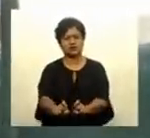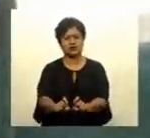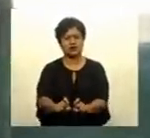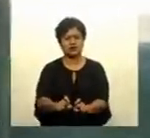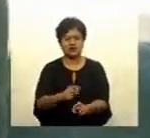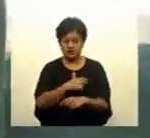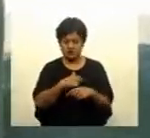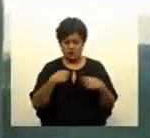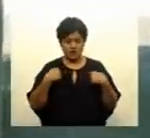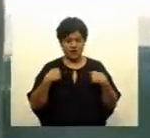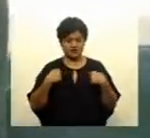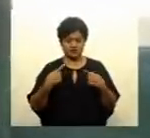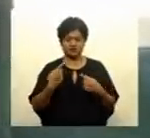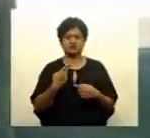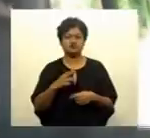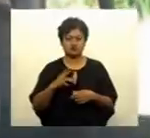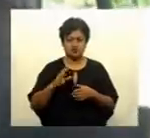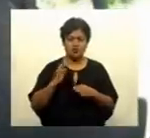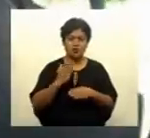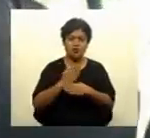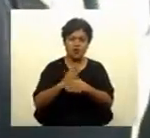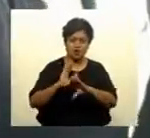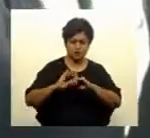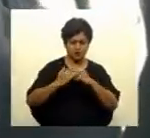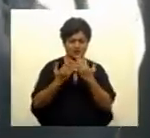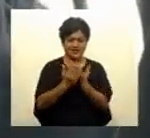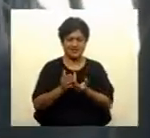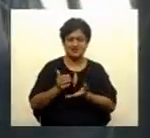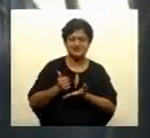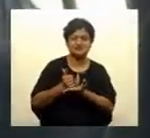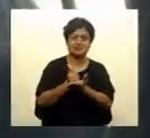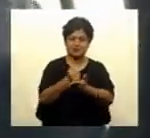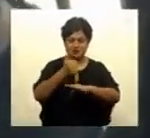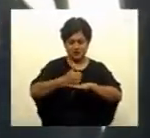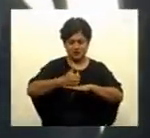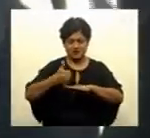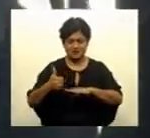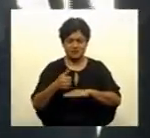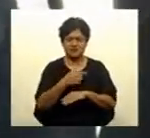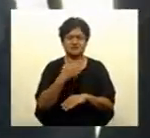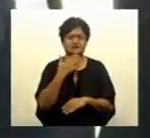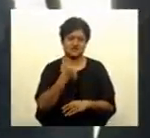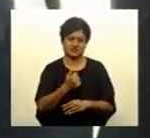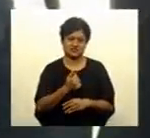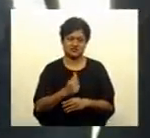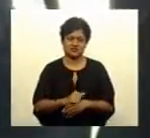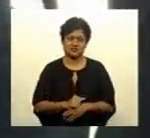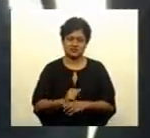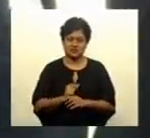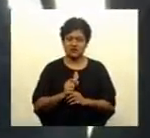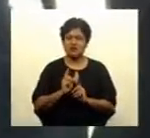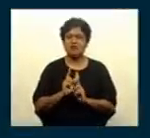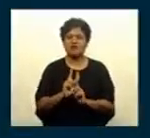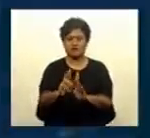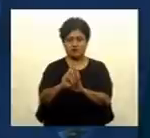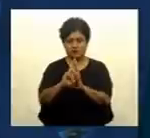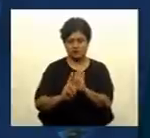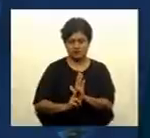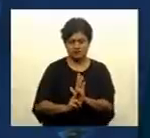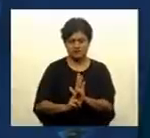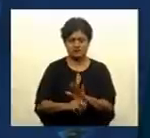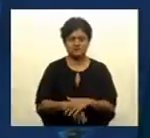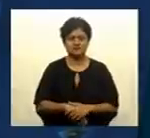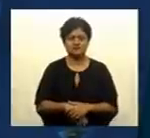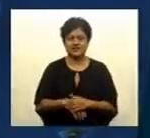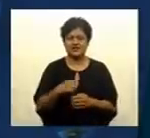together and support the government approach, I think we should at least we should be back to some normalcy. And the